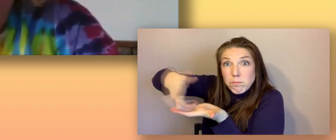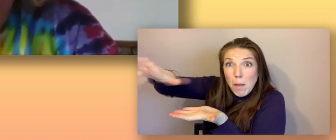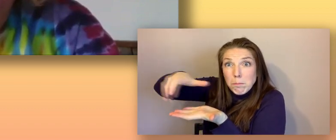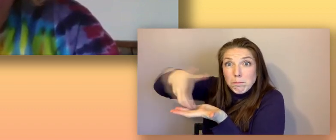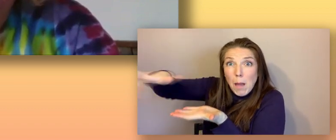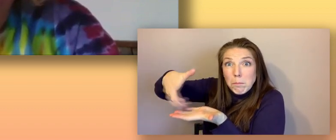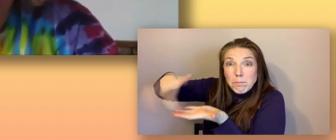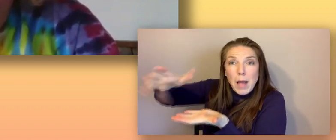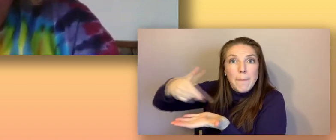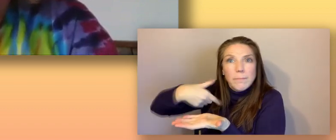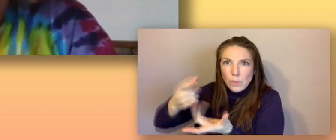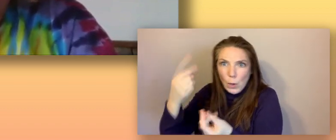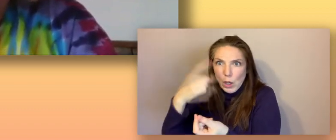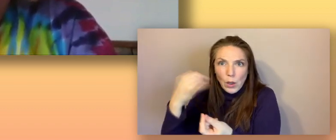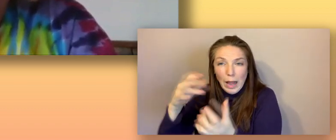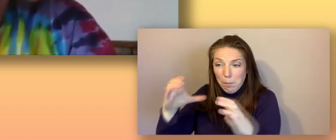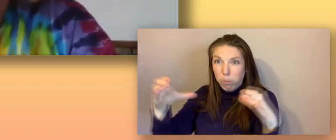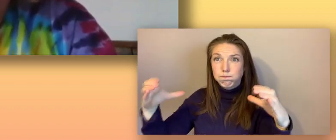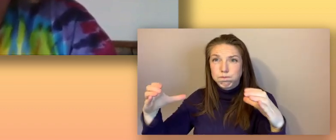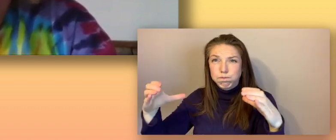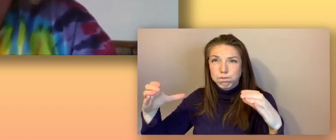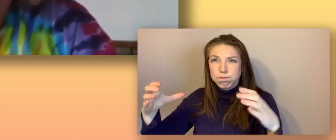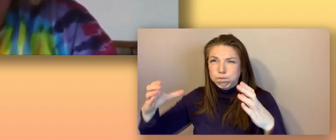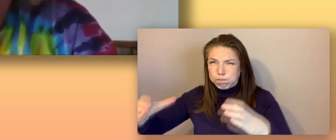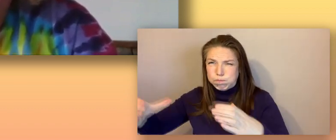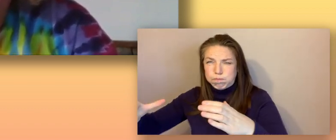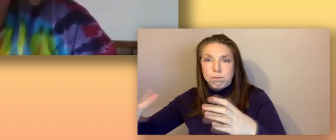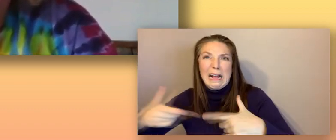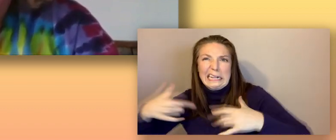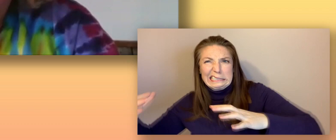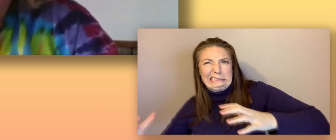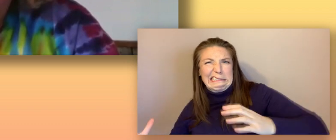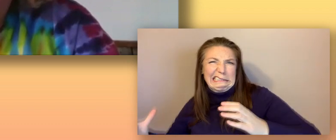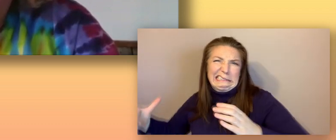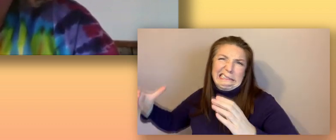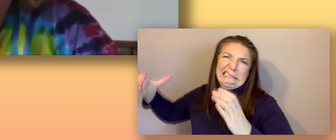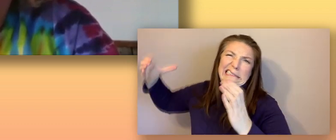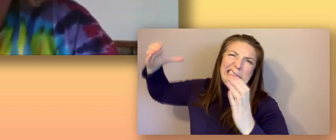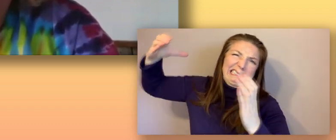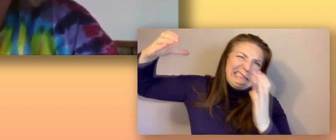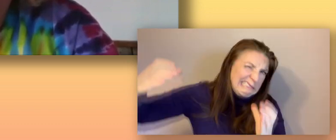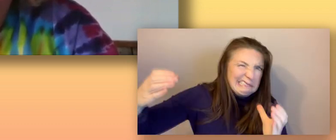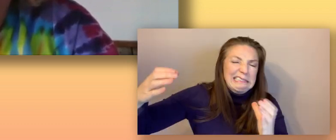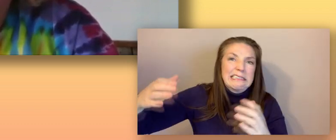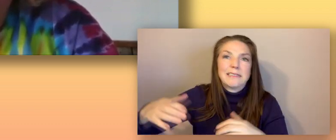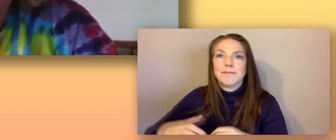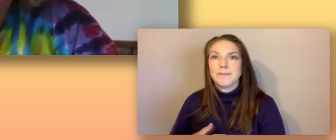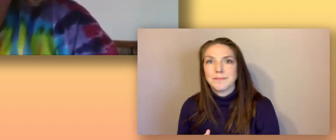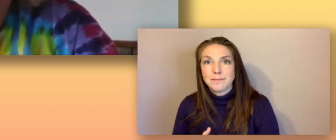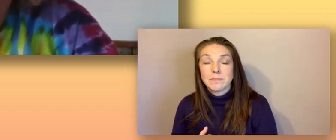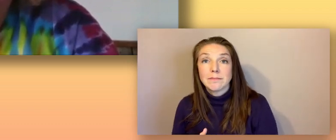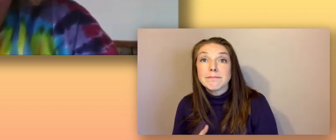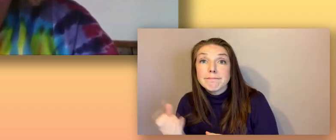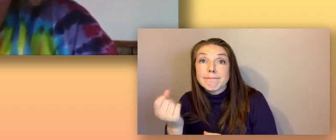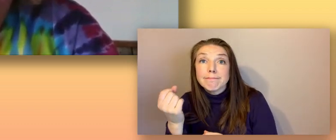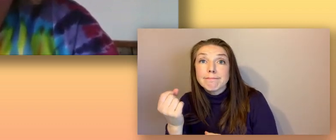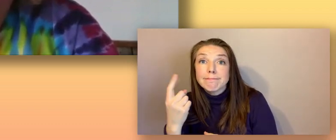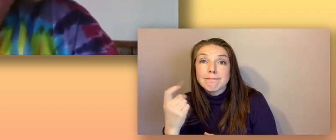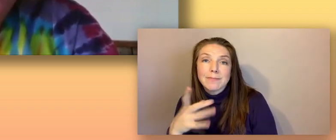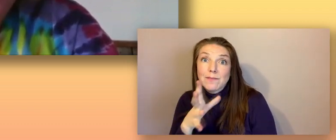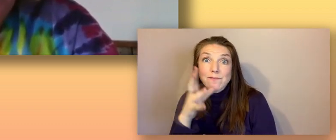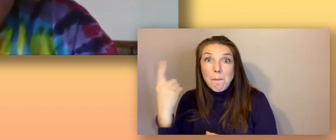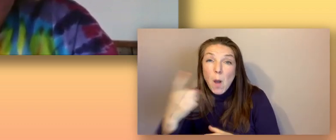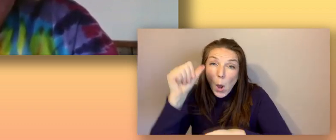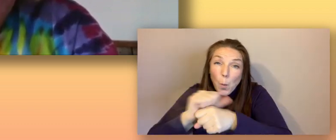bales, I would pick it up with all my might and put it on the wagon. Of course, the farm wasn't all work, not when you're a kid on